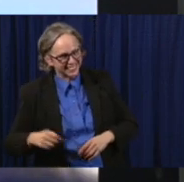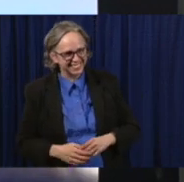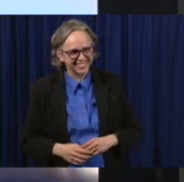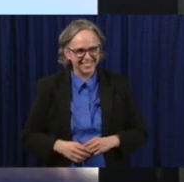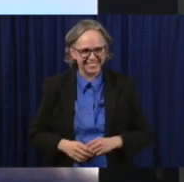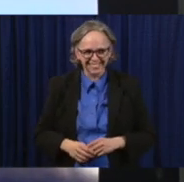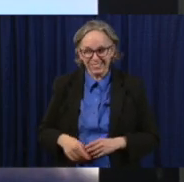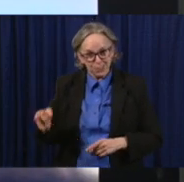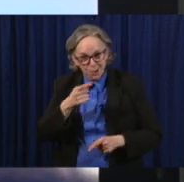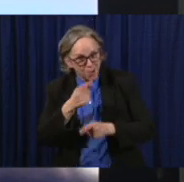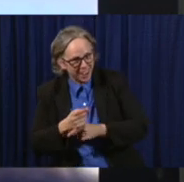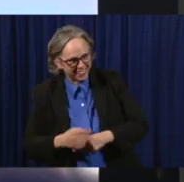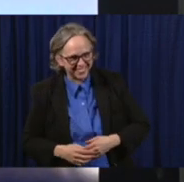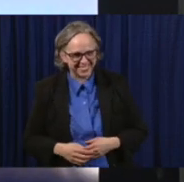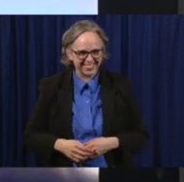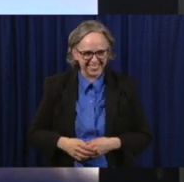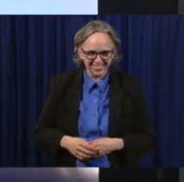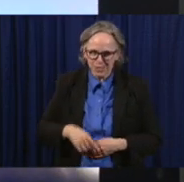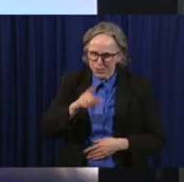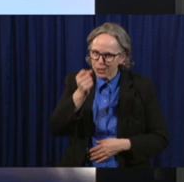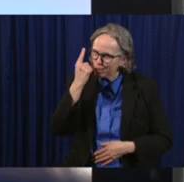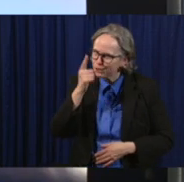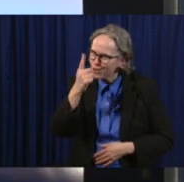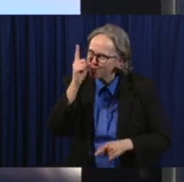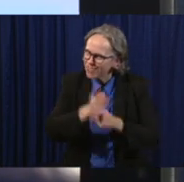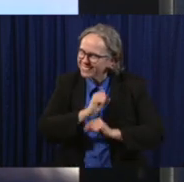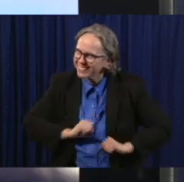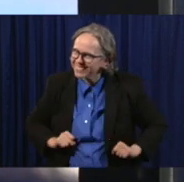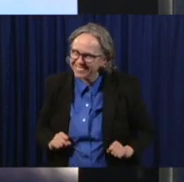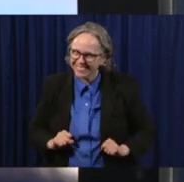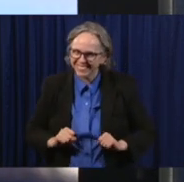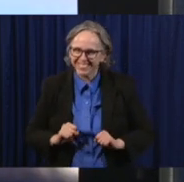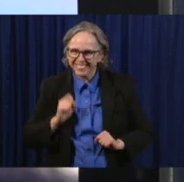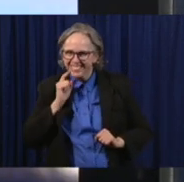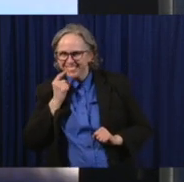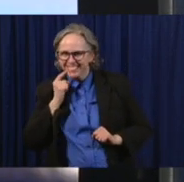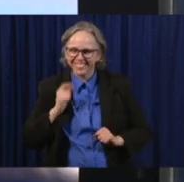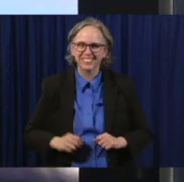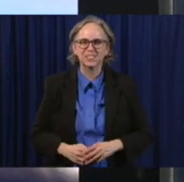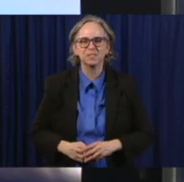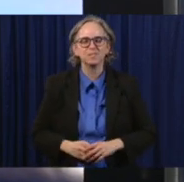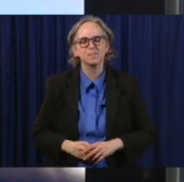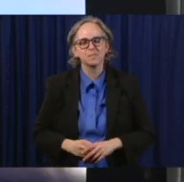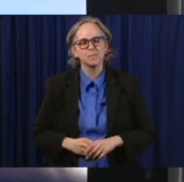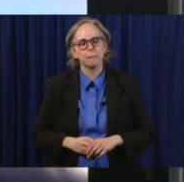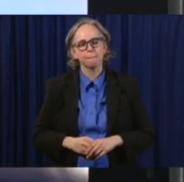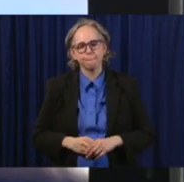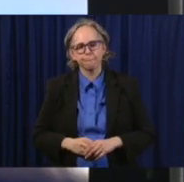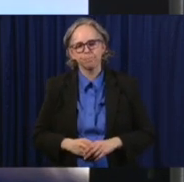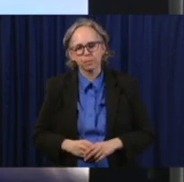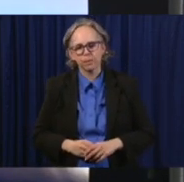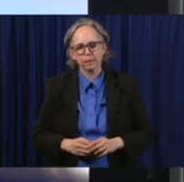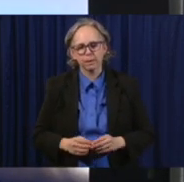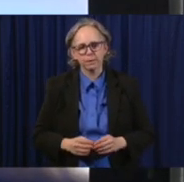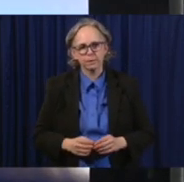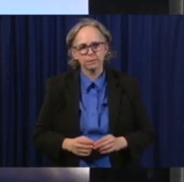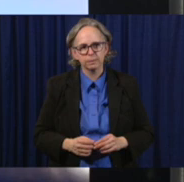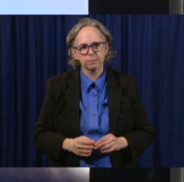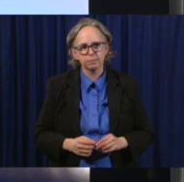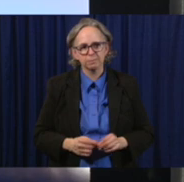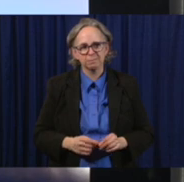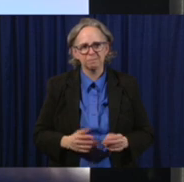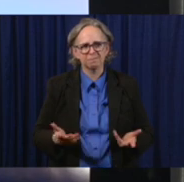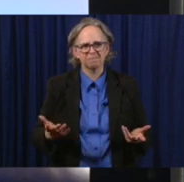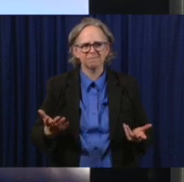You got the okay, director. Okay, you got the okay. question right. Absolutely, right on absolutely. It. So if I may, I want to take a moment to